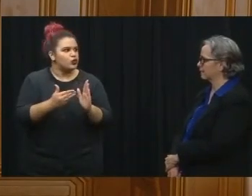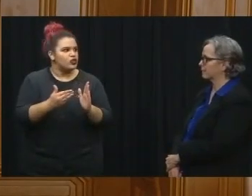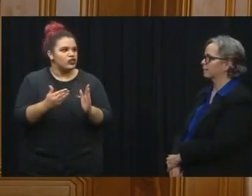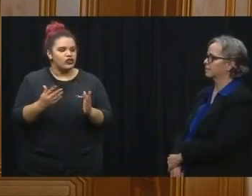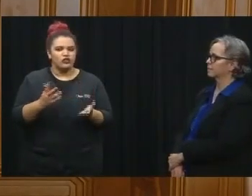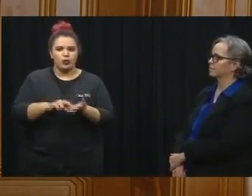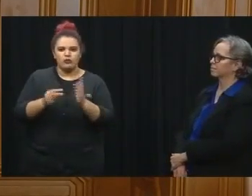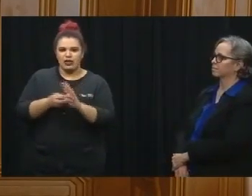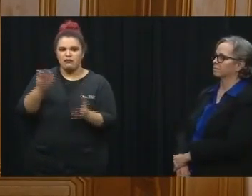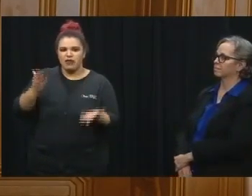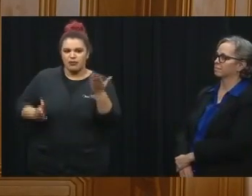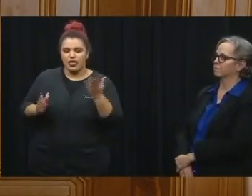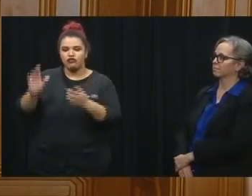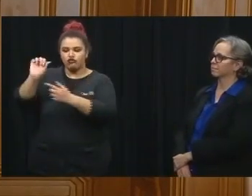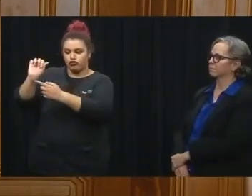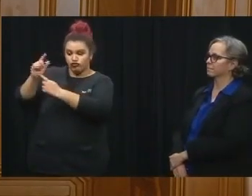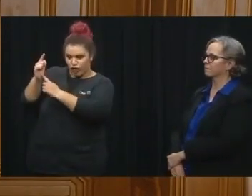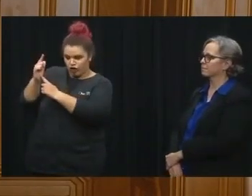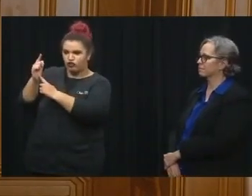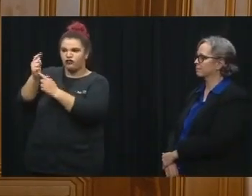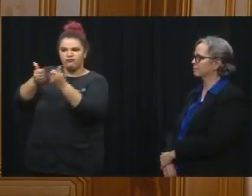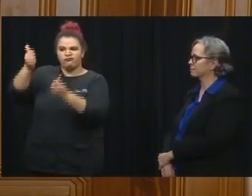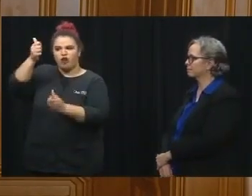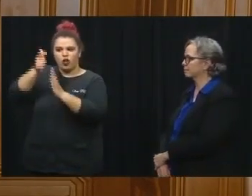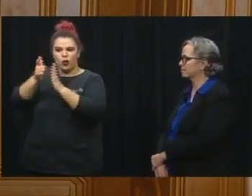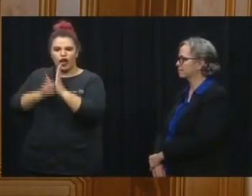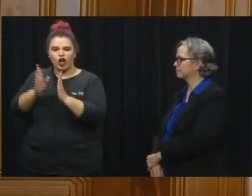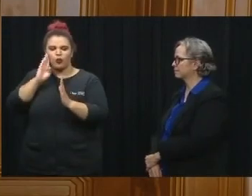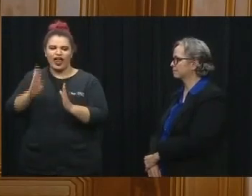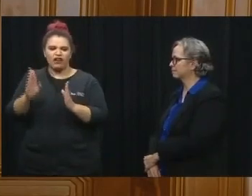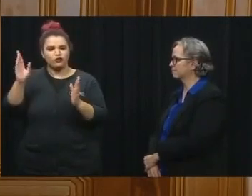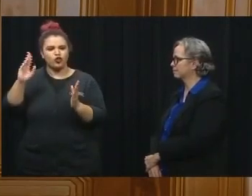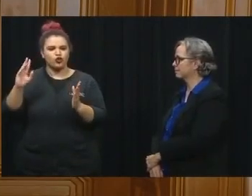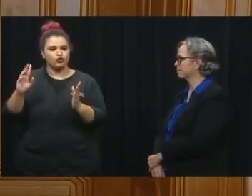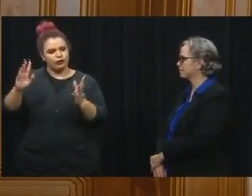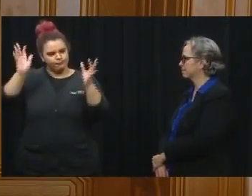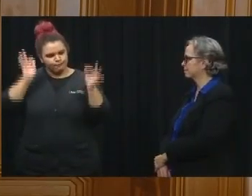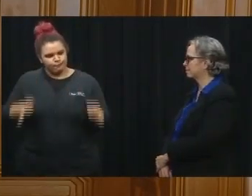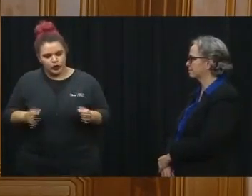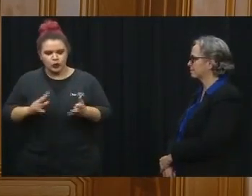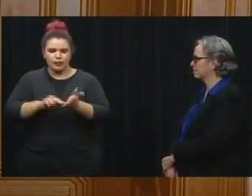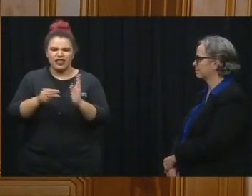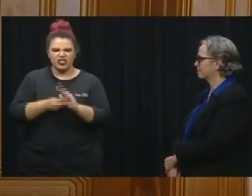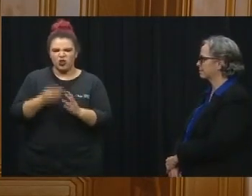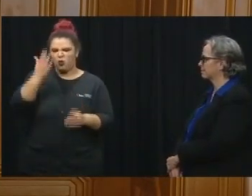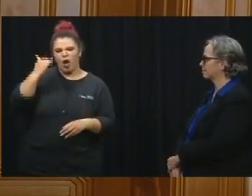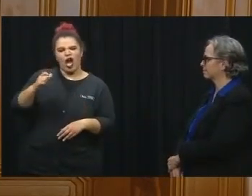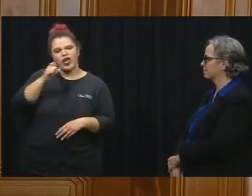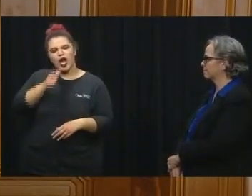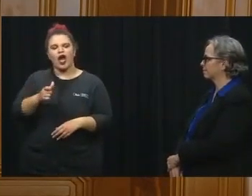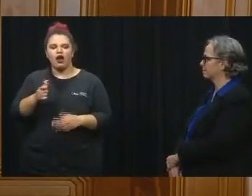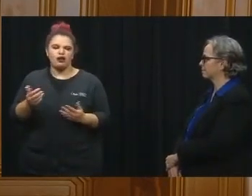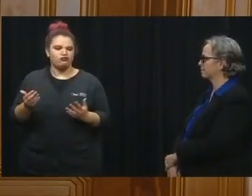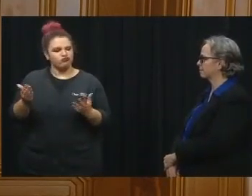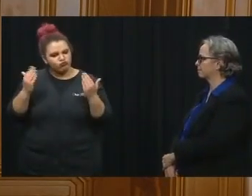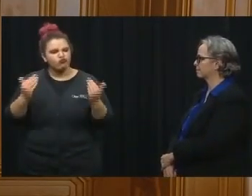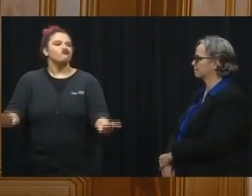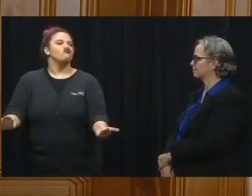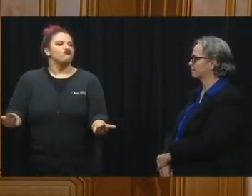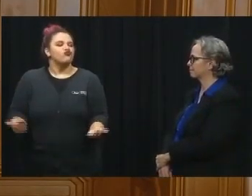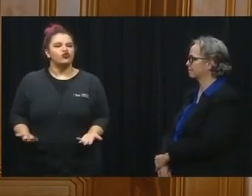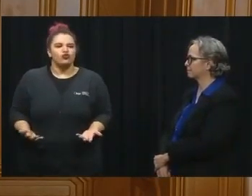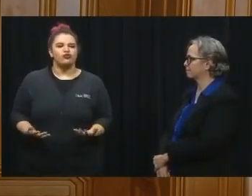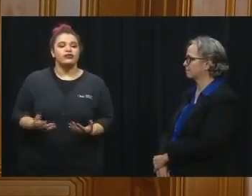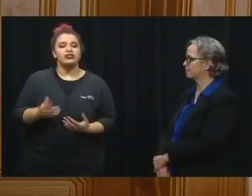briefing prior to trial. So why not set up a highline, or why not do a Q&A document?